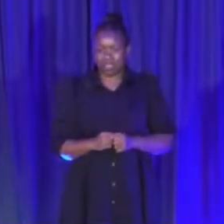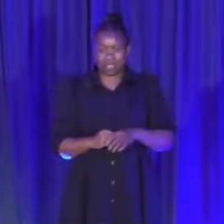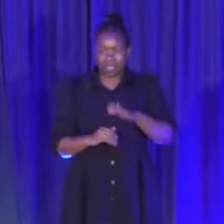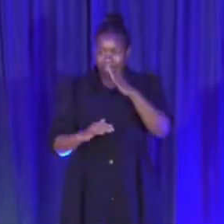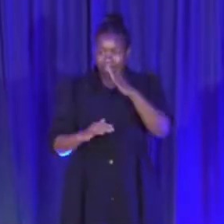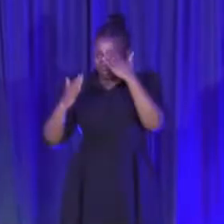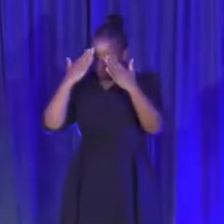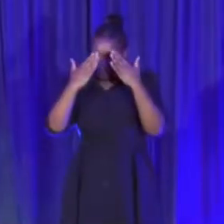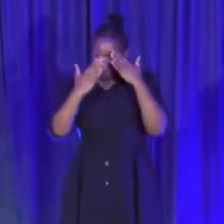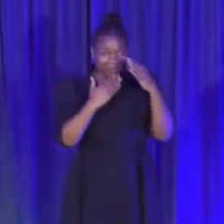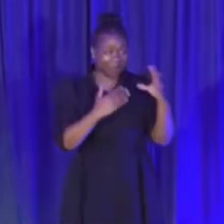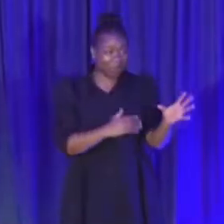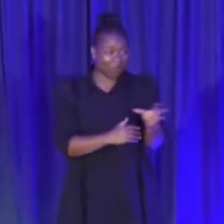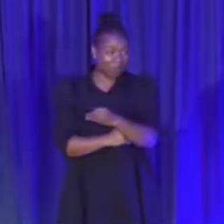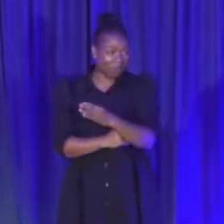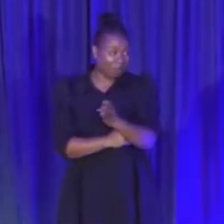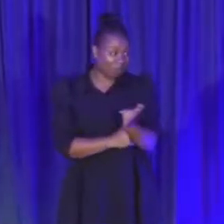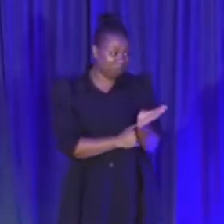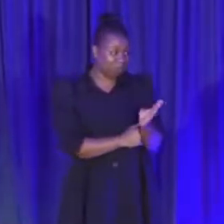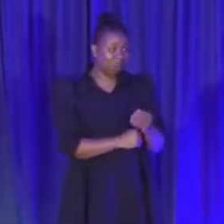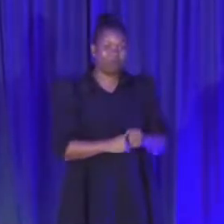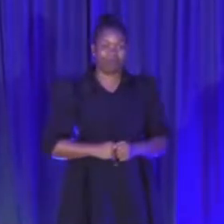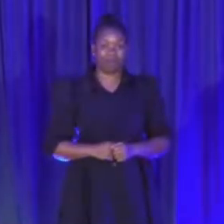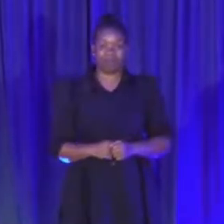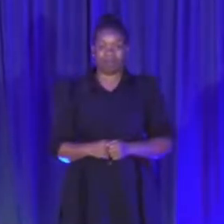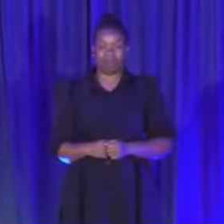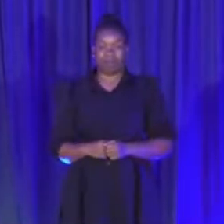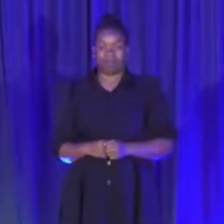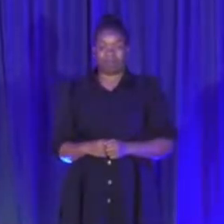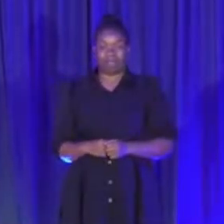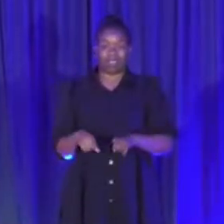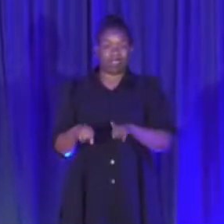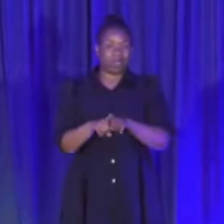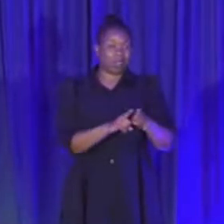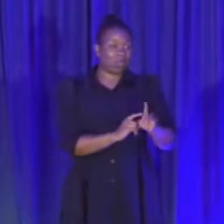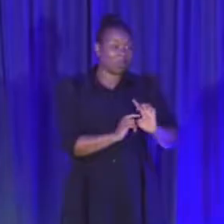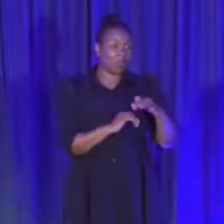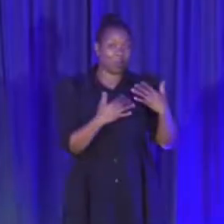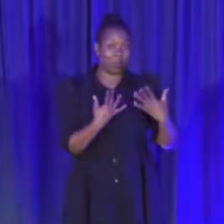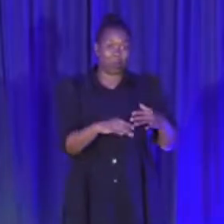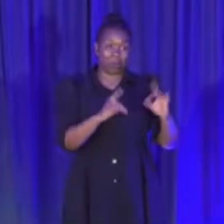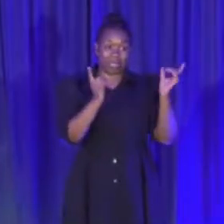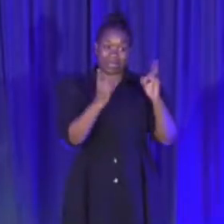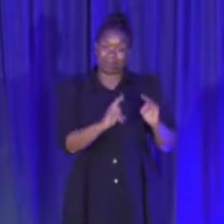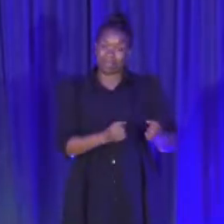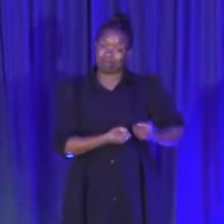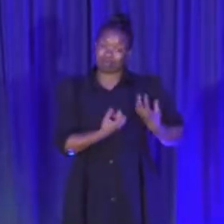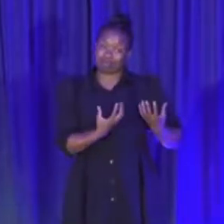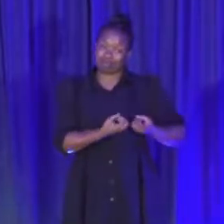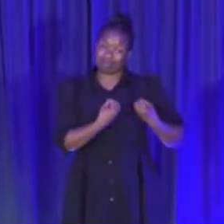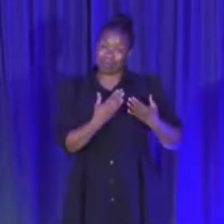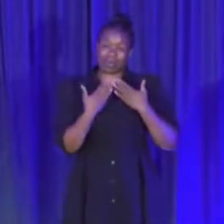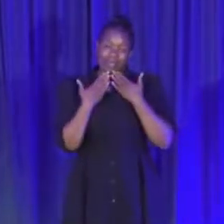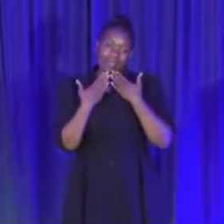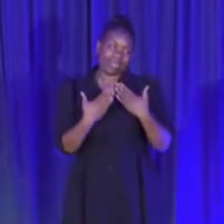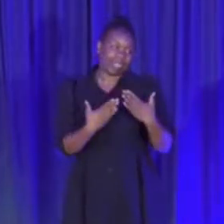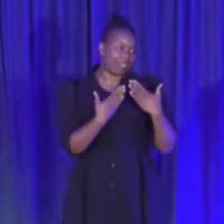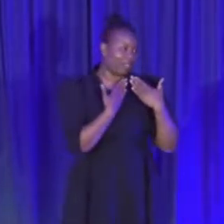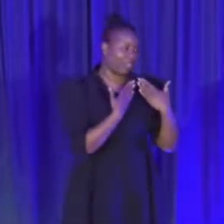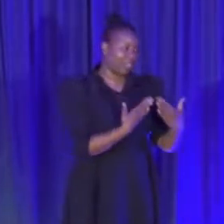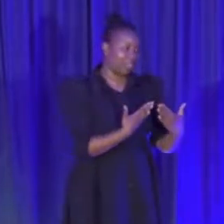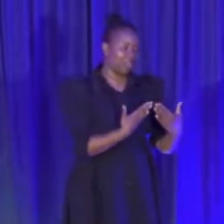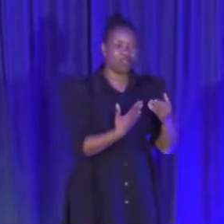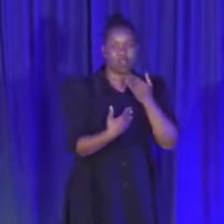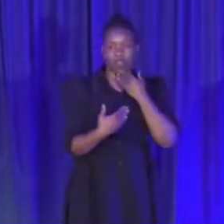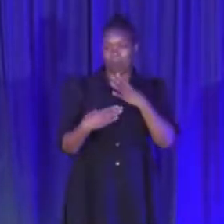greeting you all, but I did want to express a very special word of thanks to those